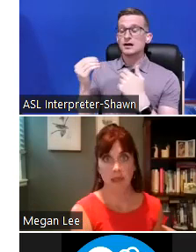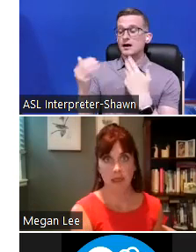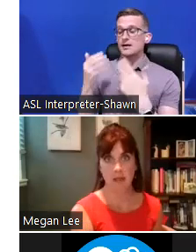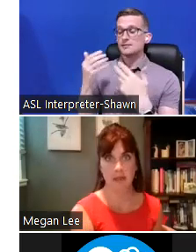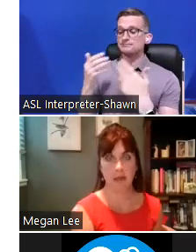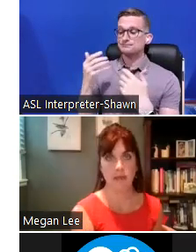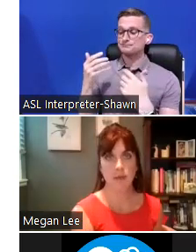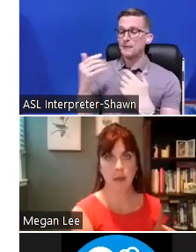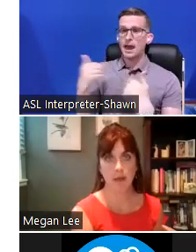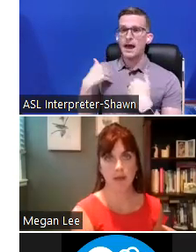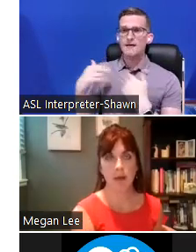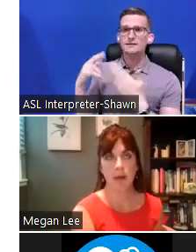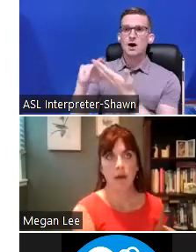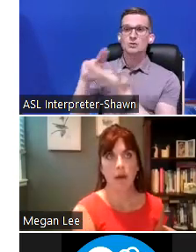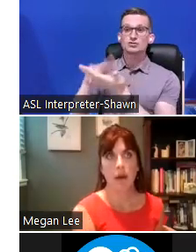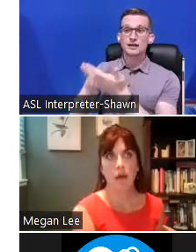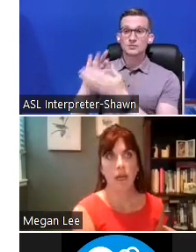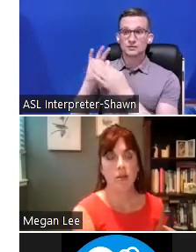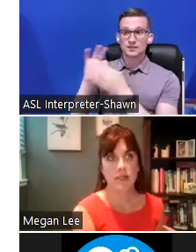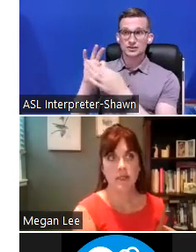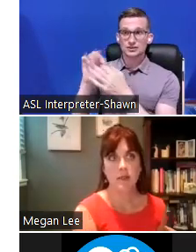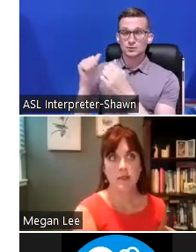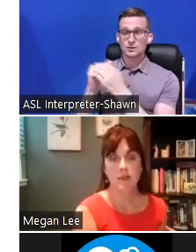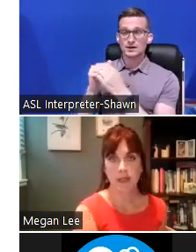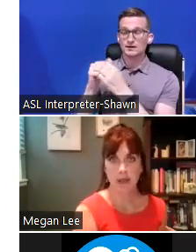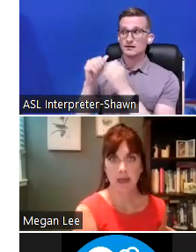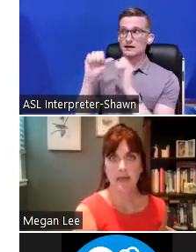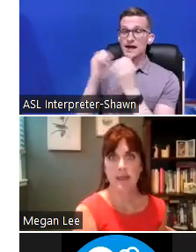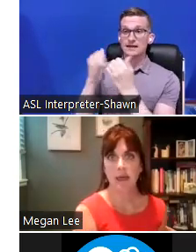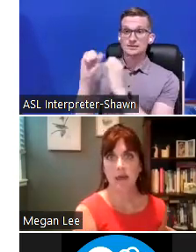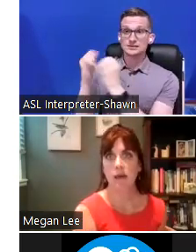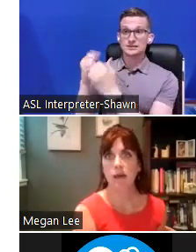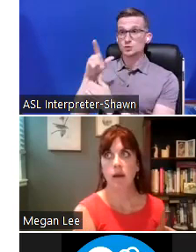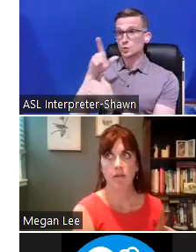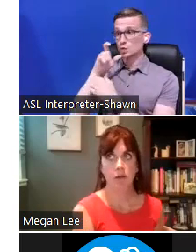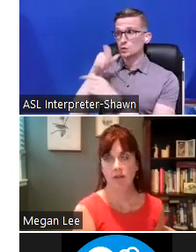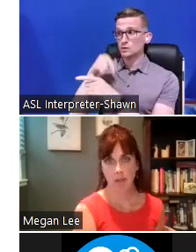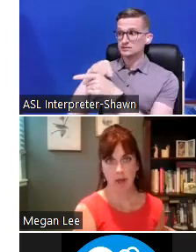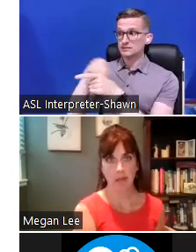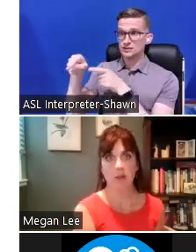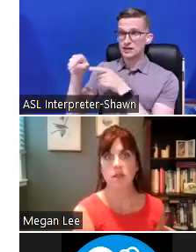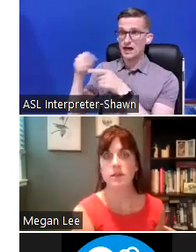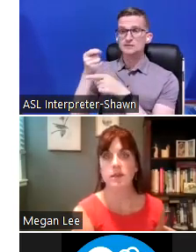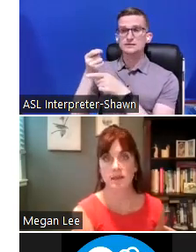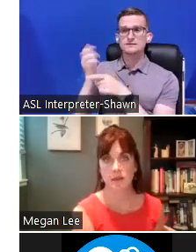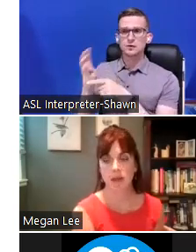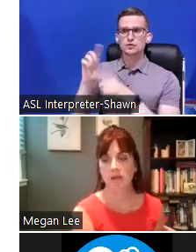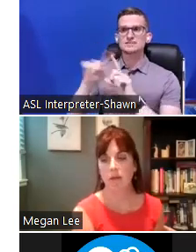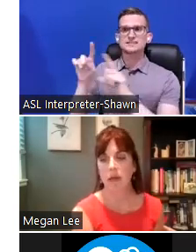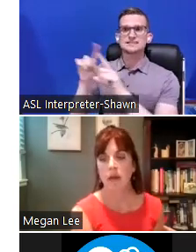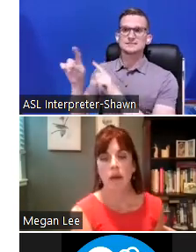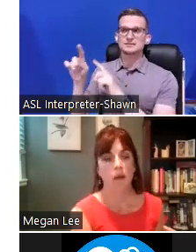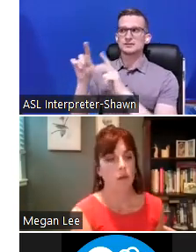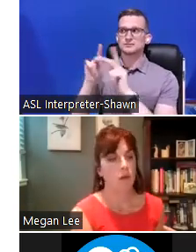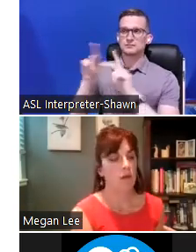contractual relationships with agencies who specialize in a few different populations, and this is one of